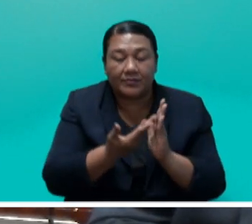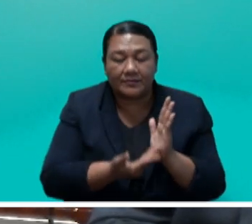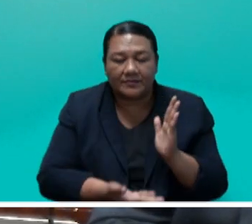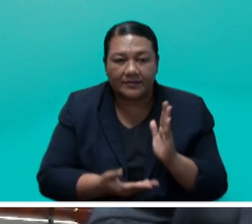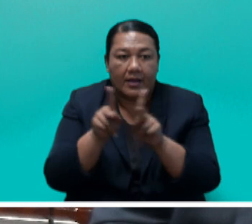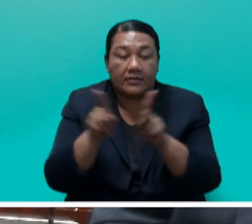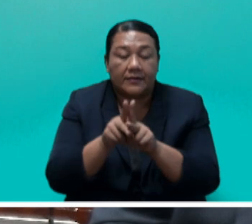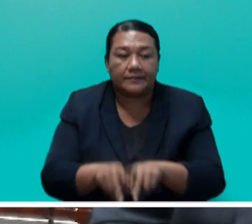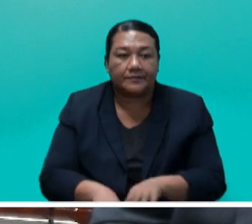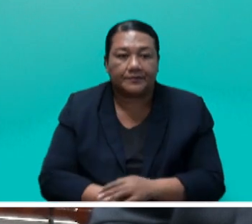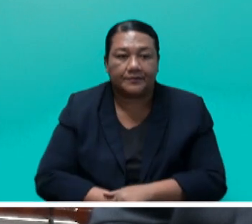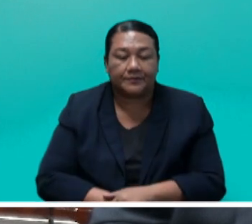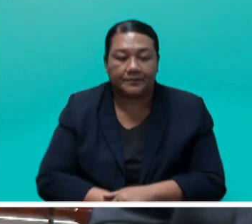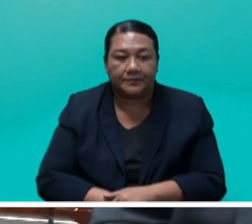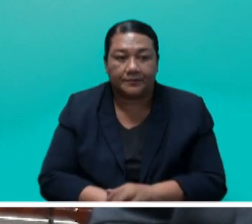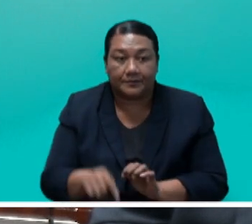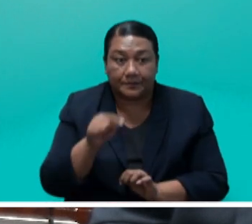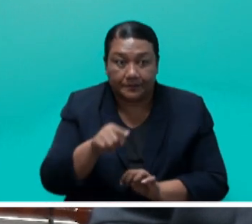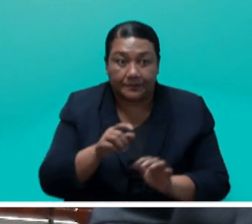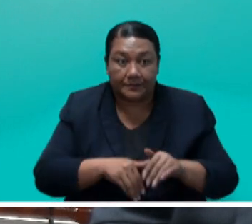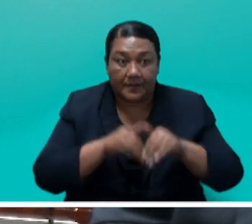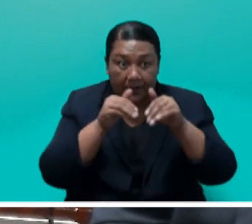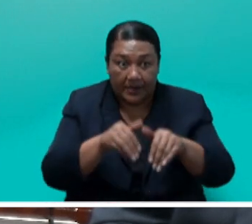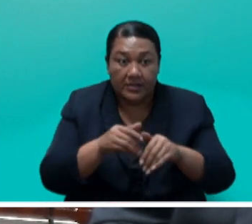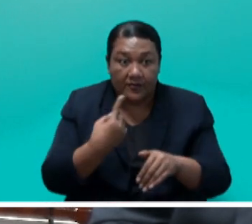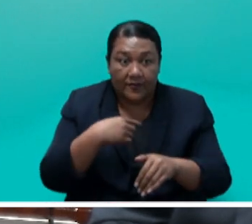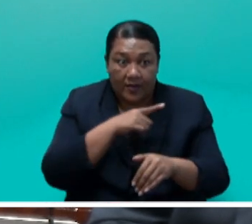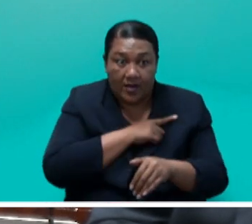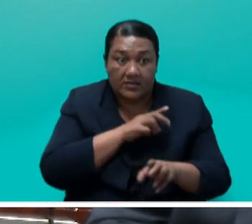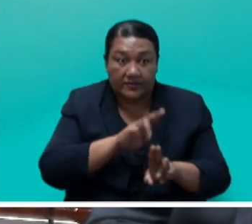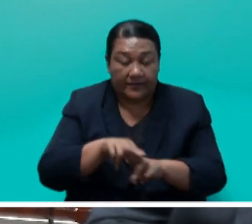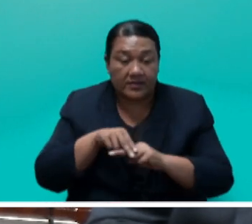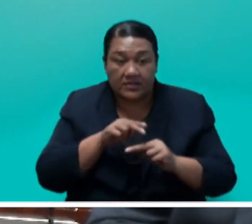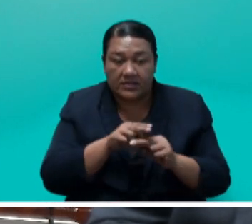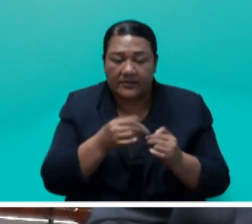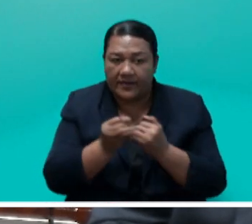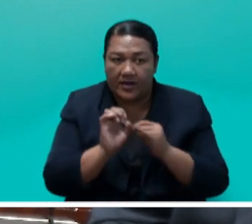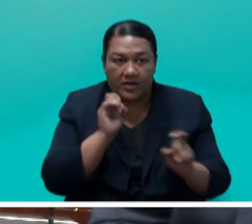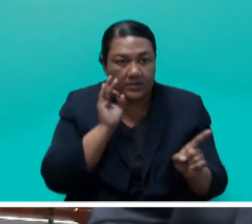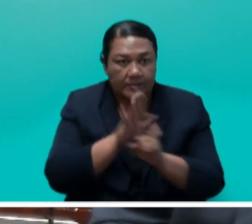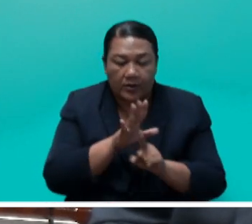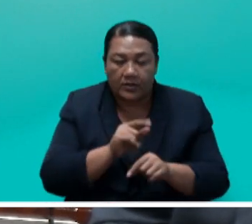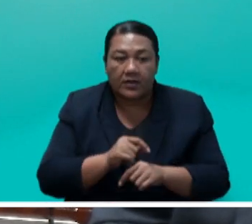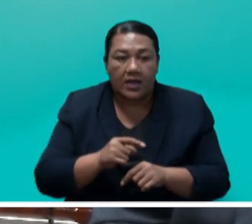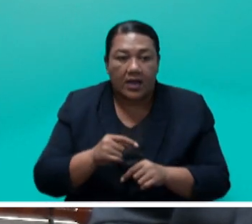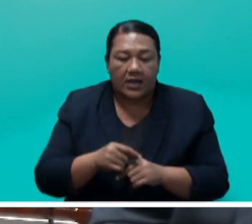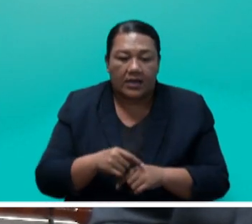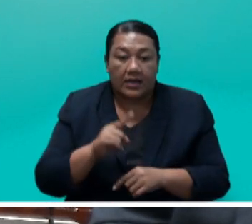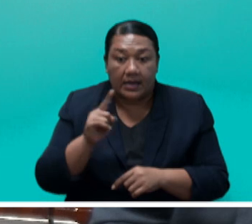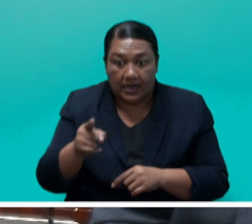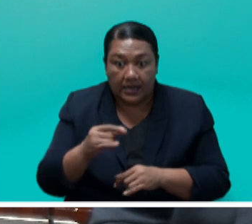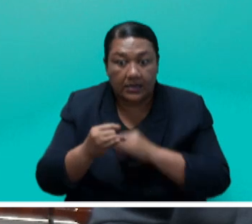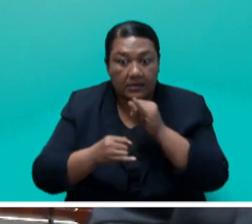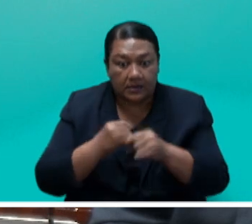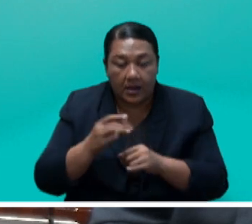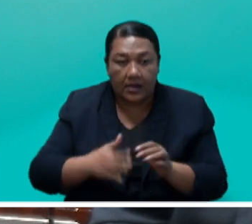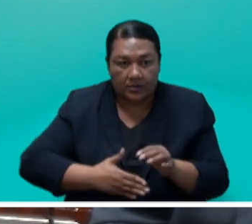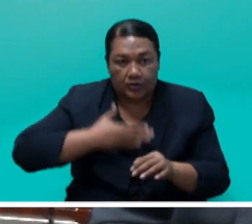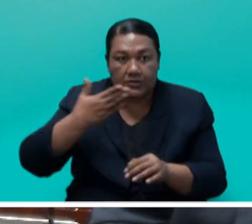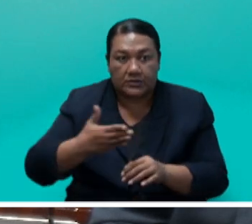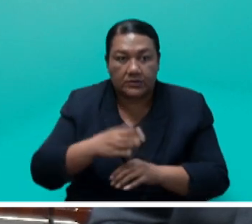April 2025, with submission deadlines in early 2024 and February 2025 respectively.